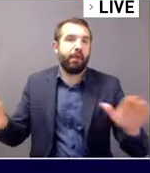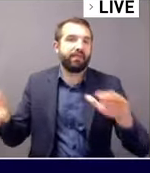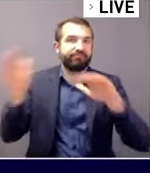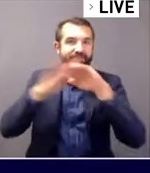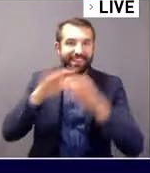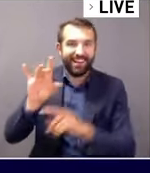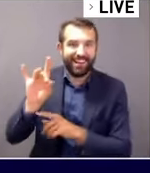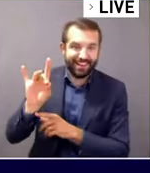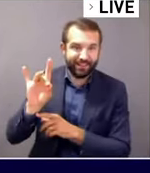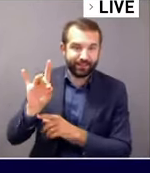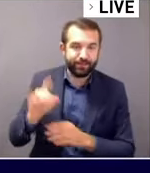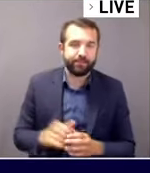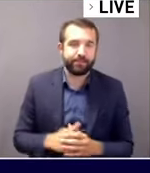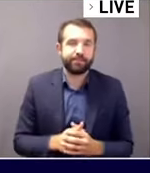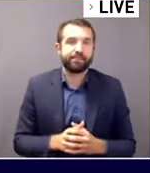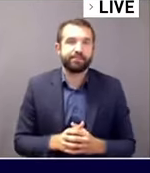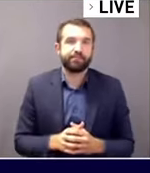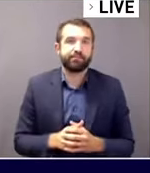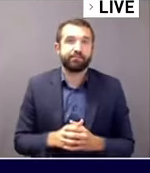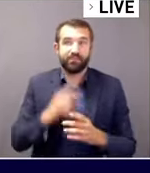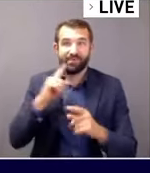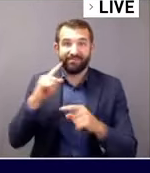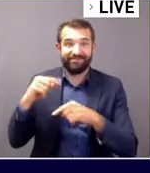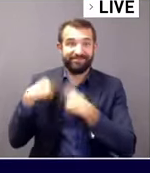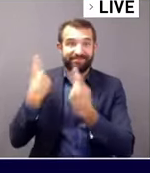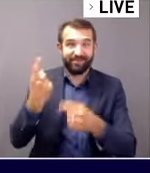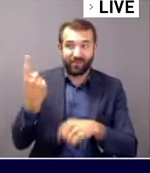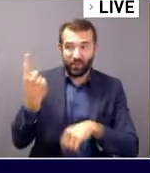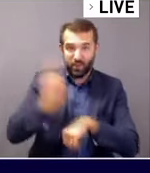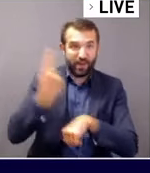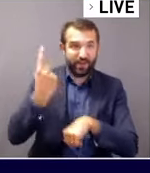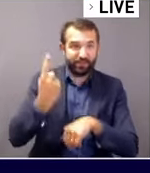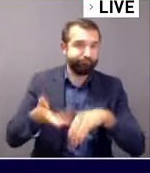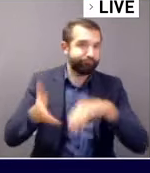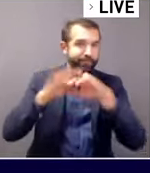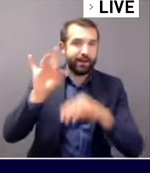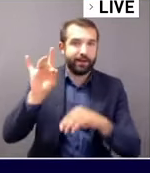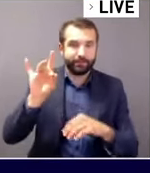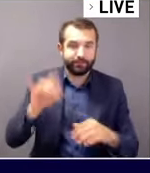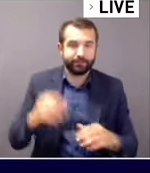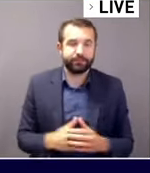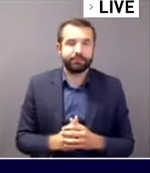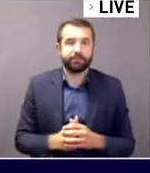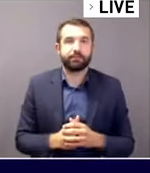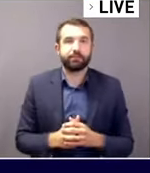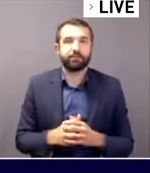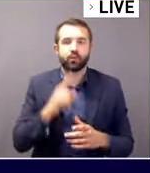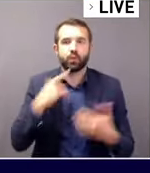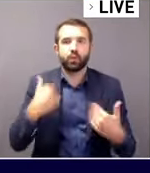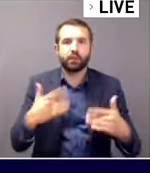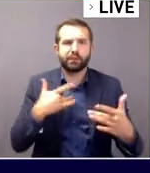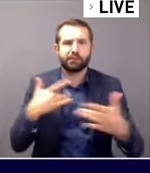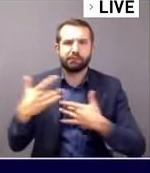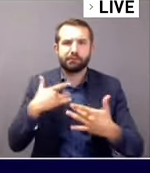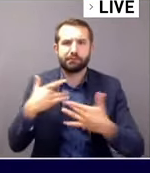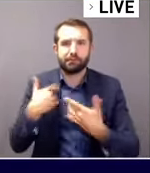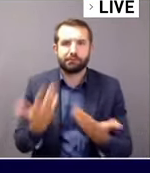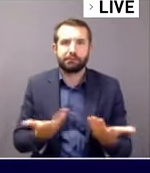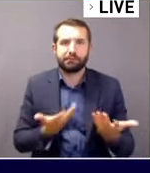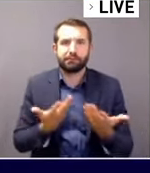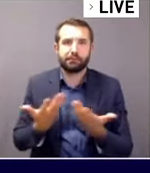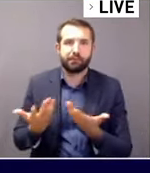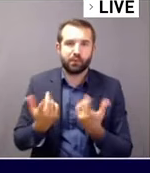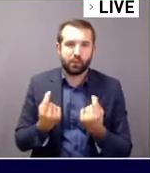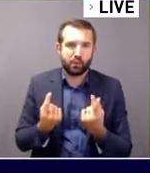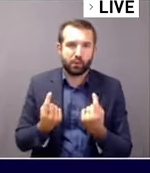increase of 8 new cases among inmates just in the past 24 hours. What's been concerning to Maine